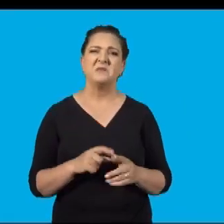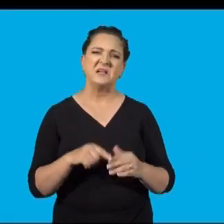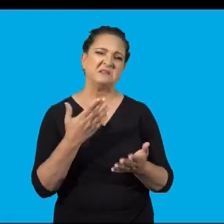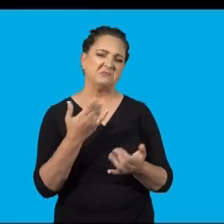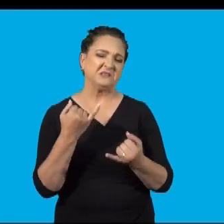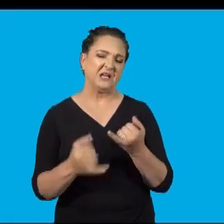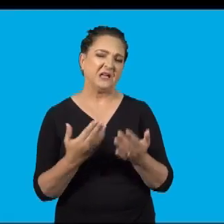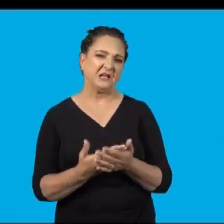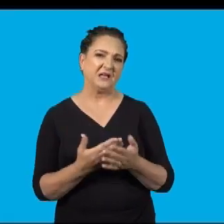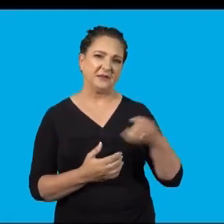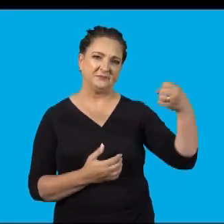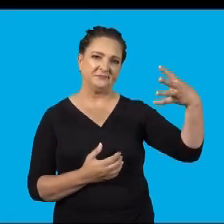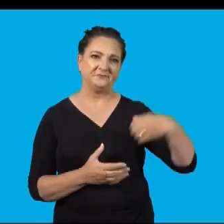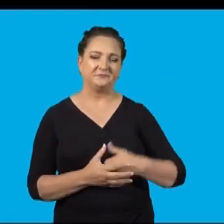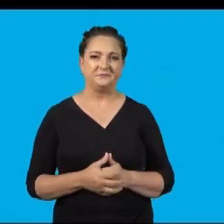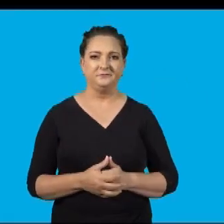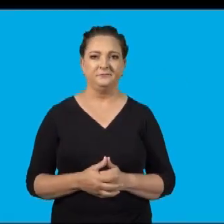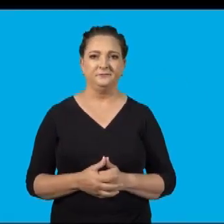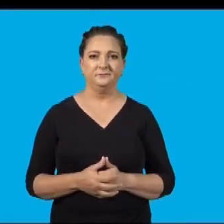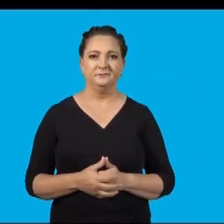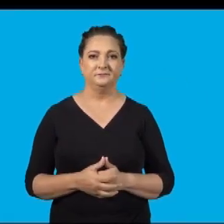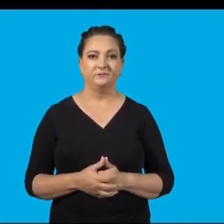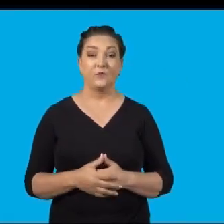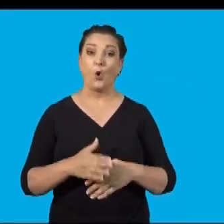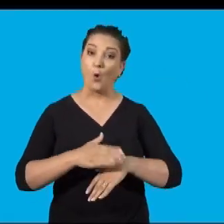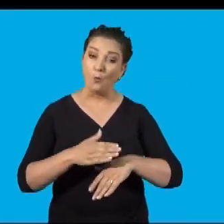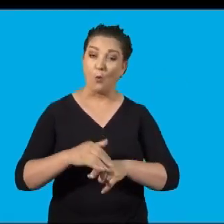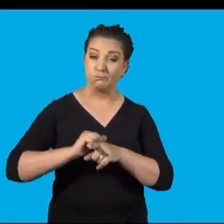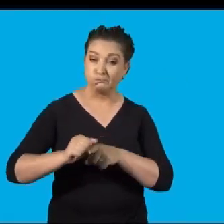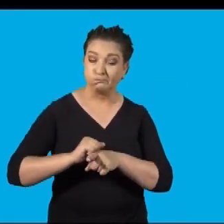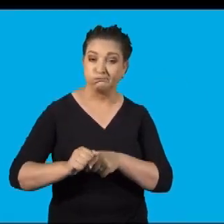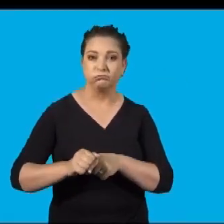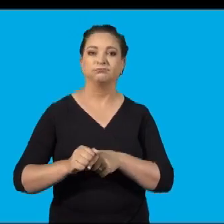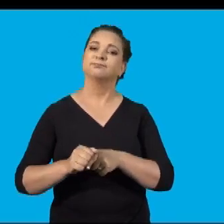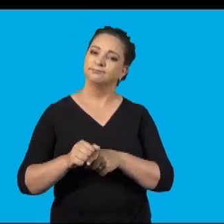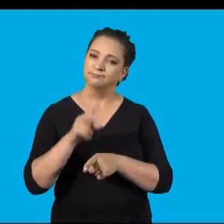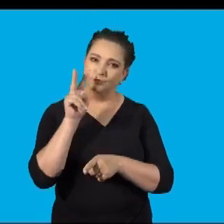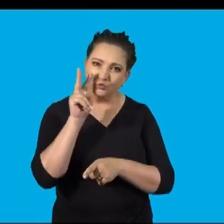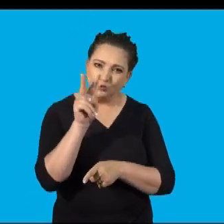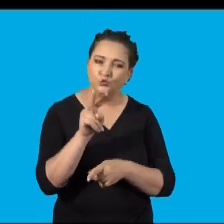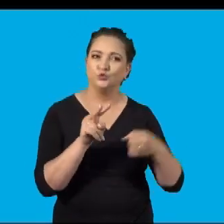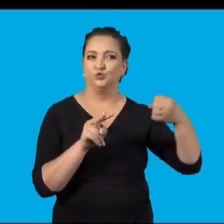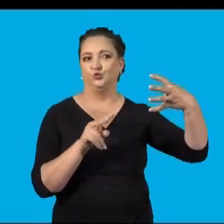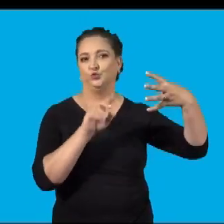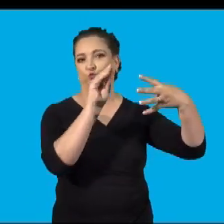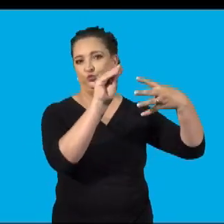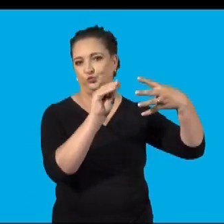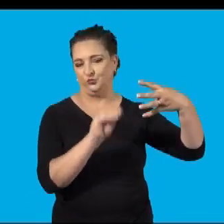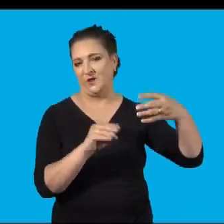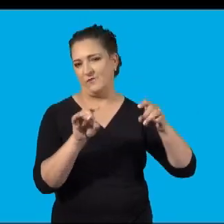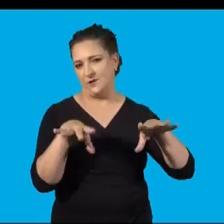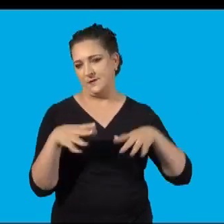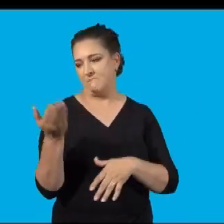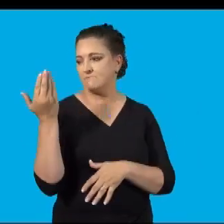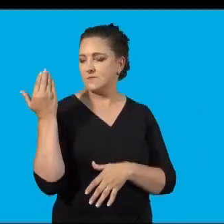critical common errors. For further exam practice, I want to encourage you to look at these